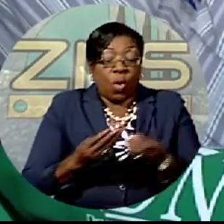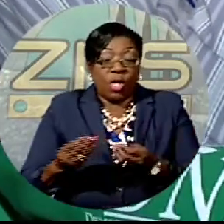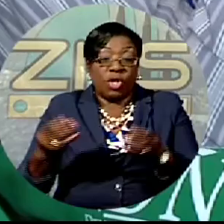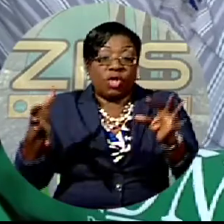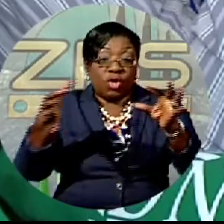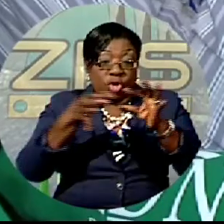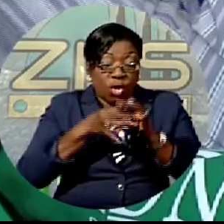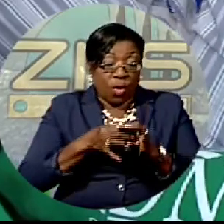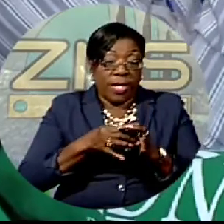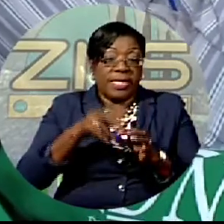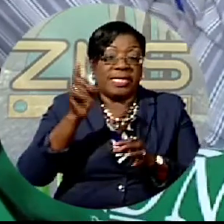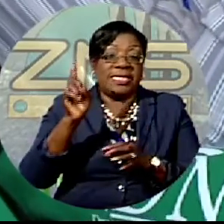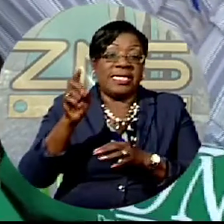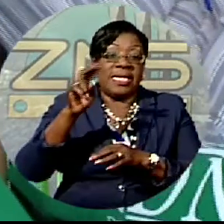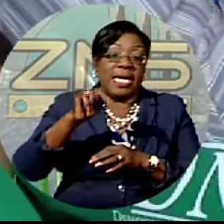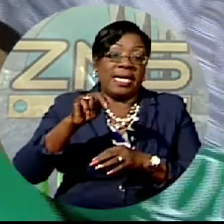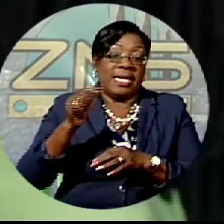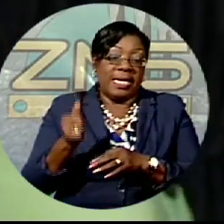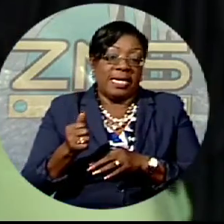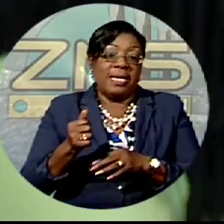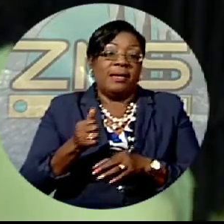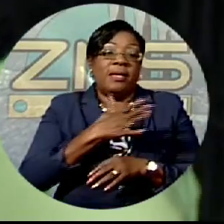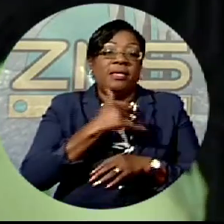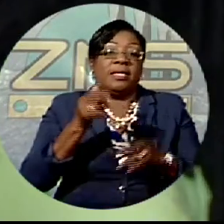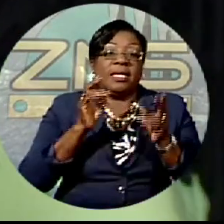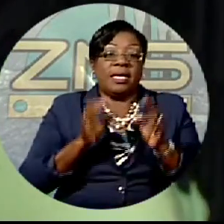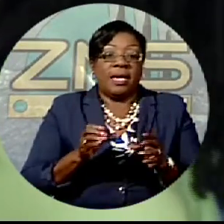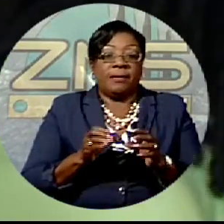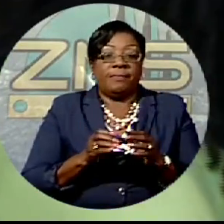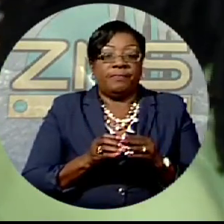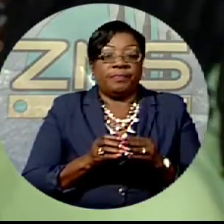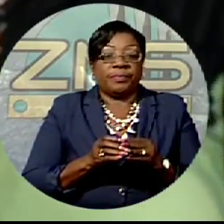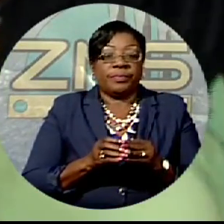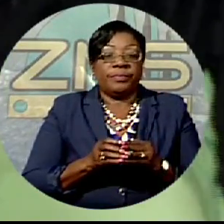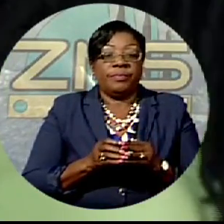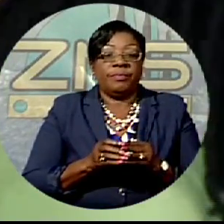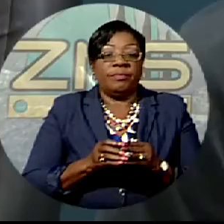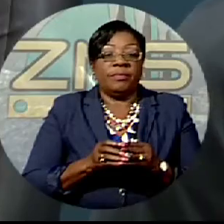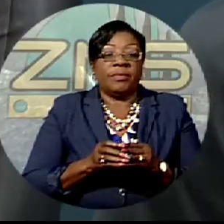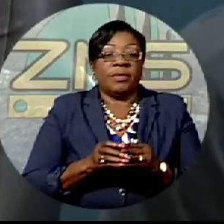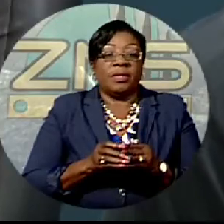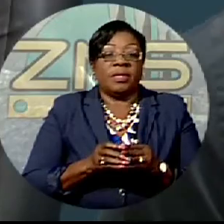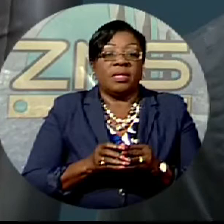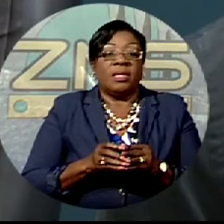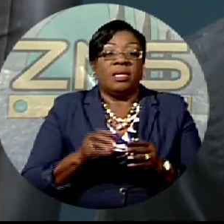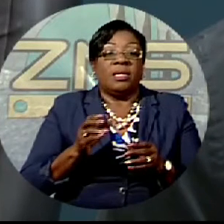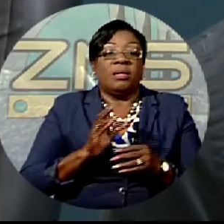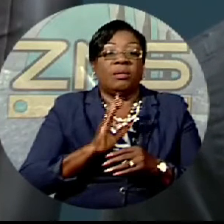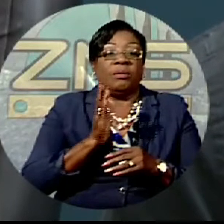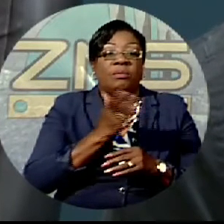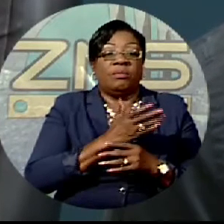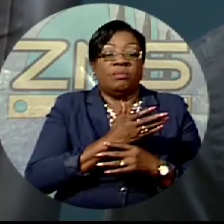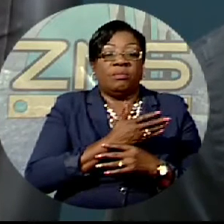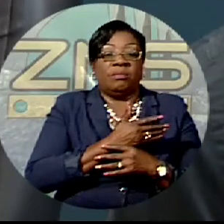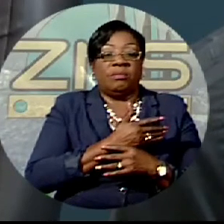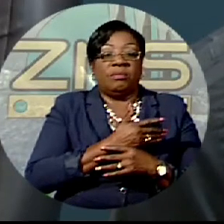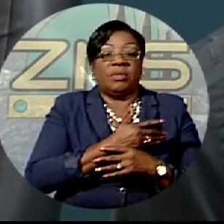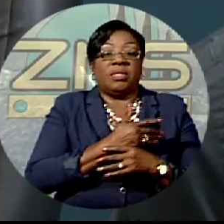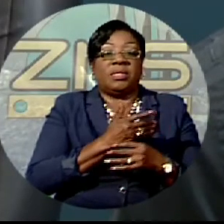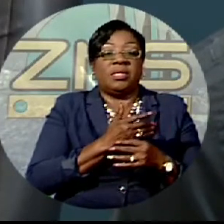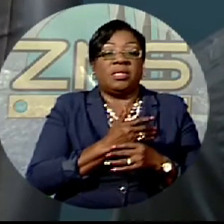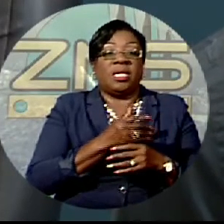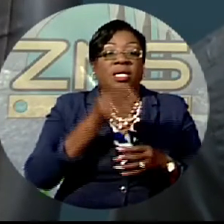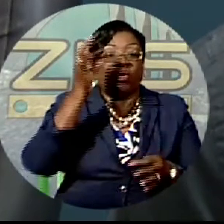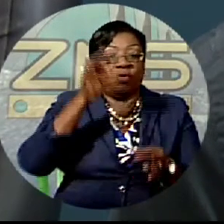The decision on whether they come and become candidates in the DNA isn't a candidate that me or Mr. McCartney make in and of